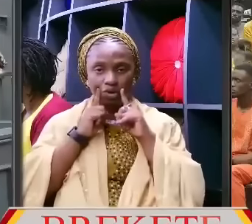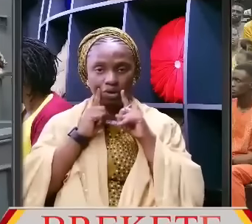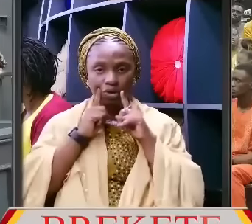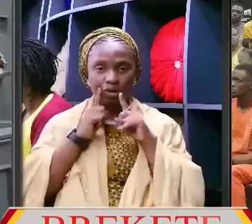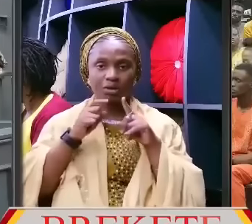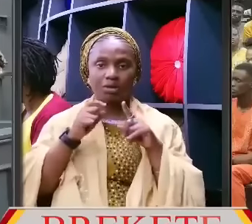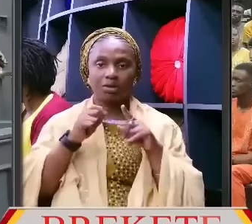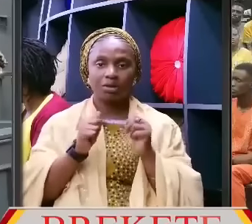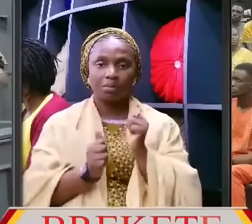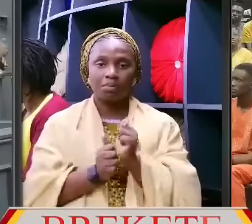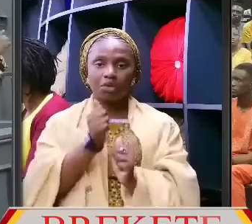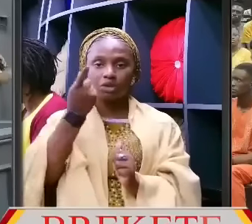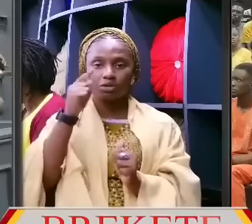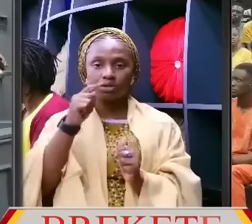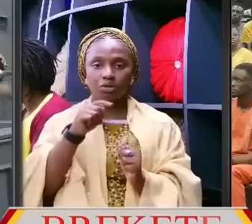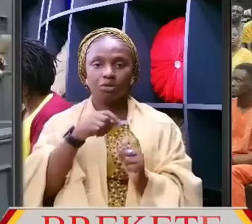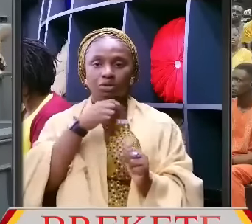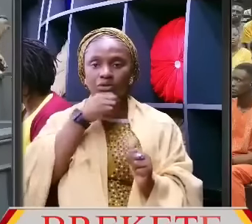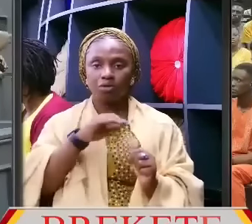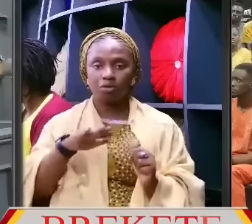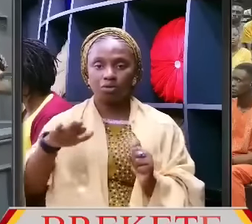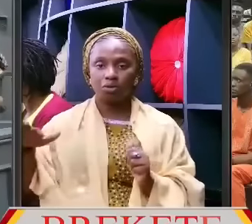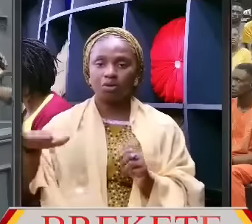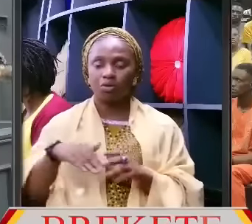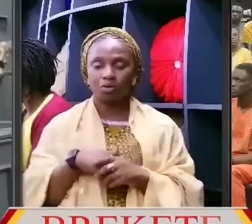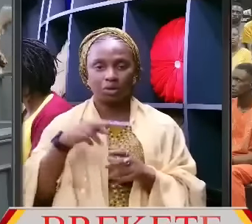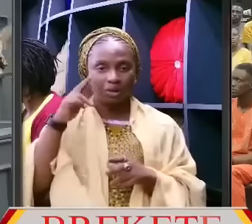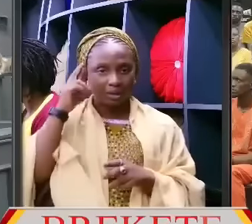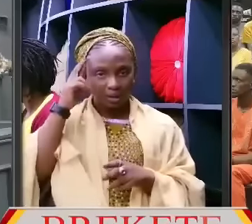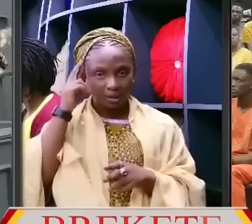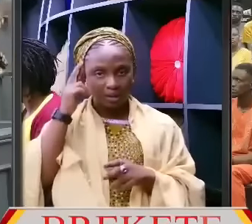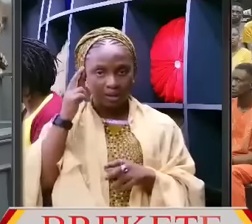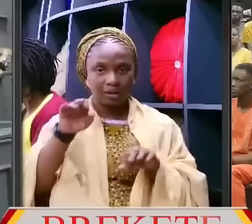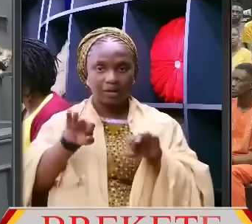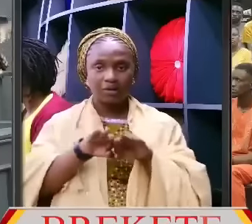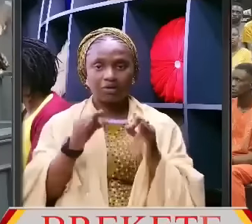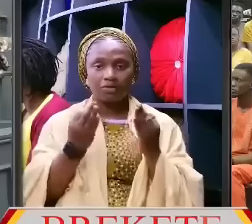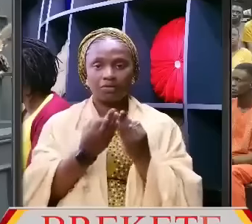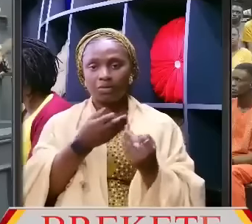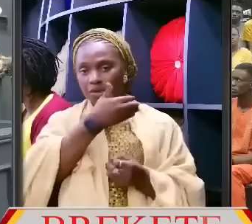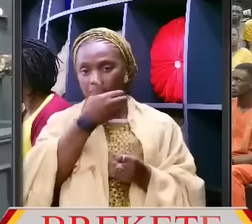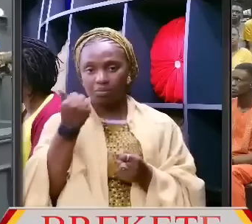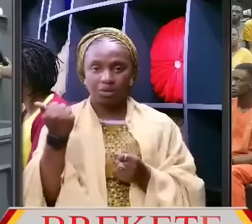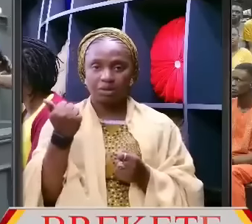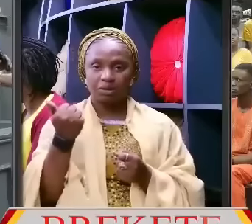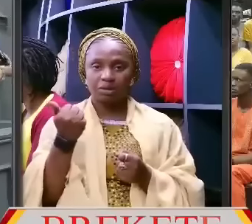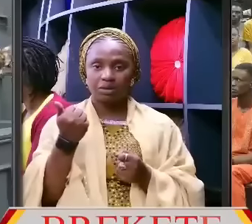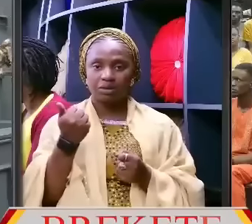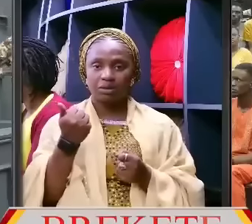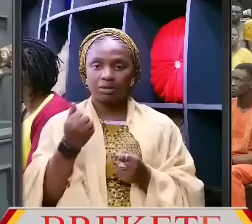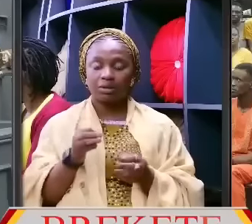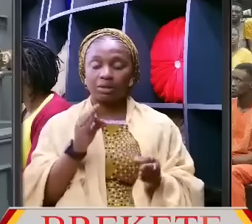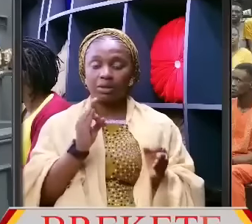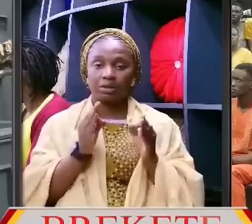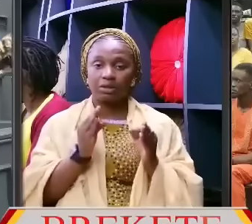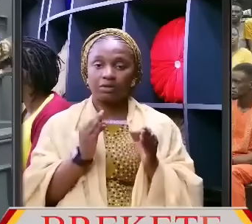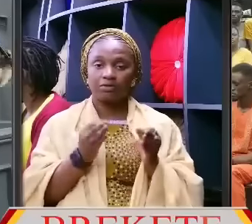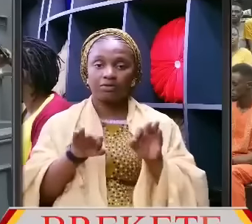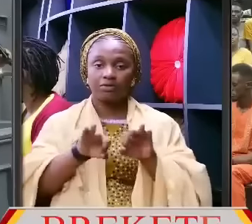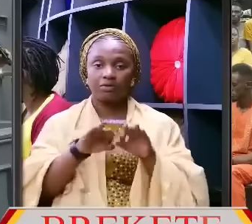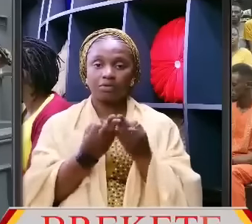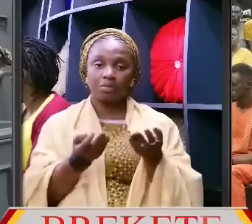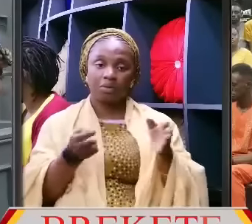Think. Think. I repeat. Family where fight, kill themselves, finish. Now stranger